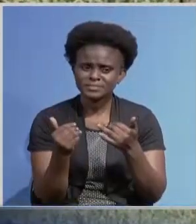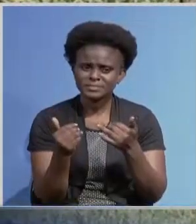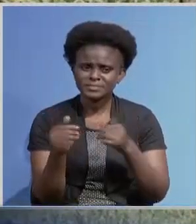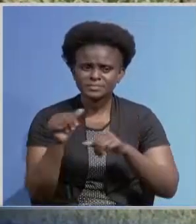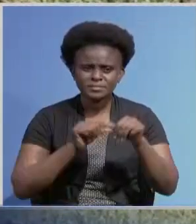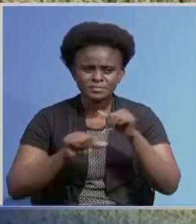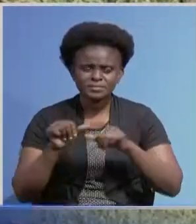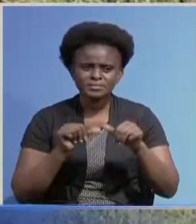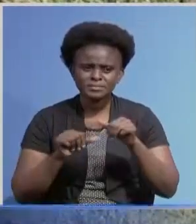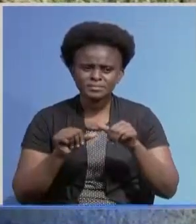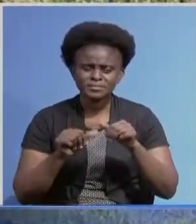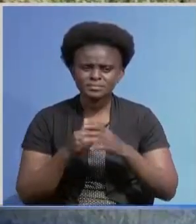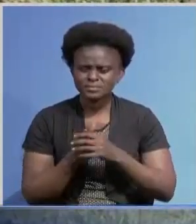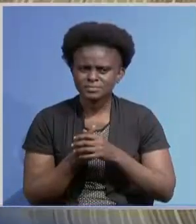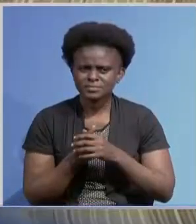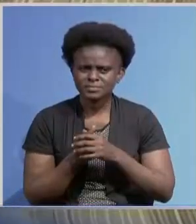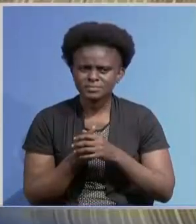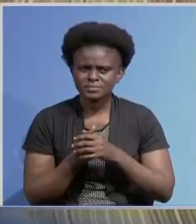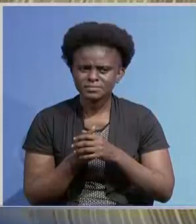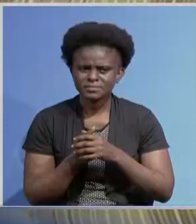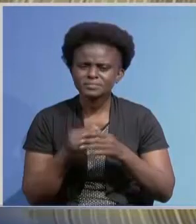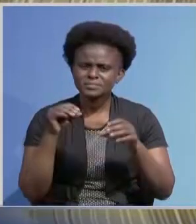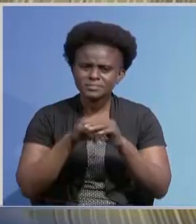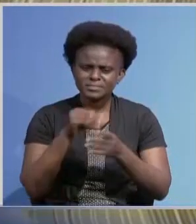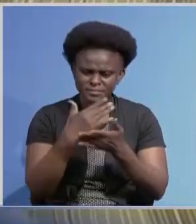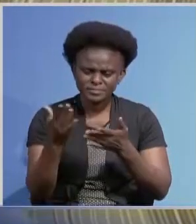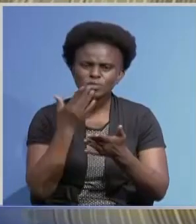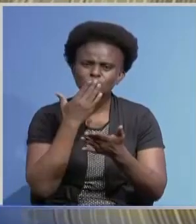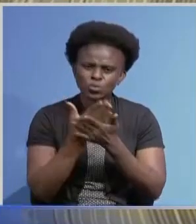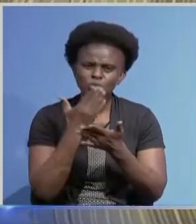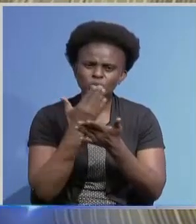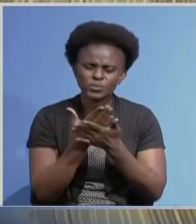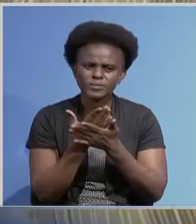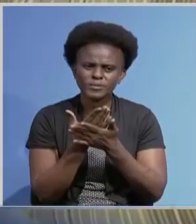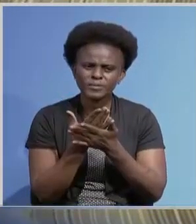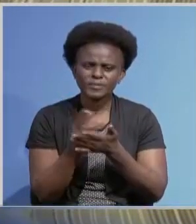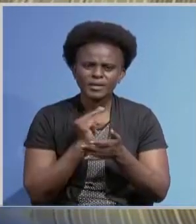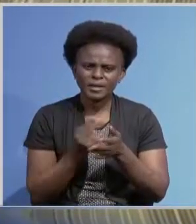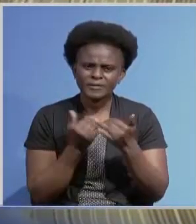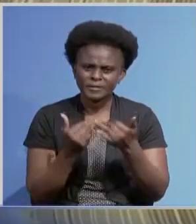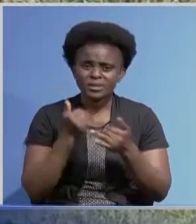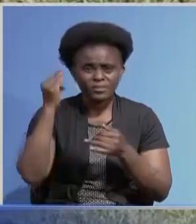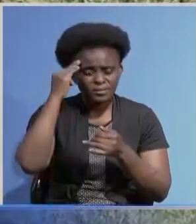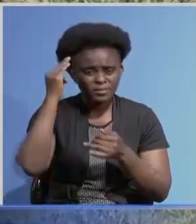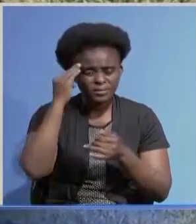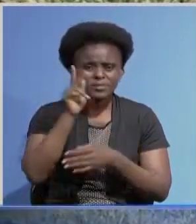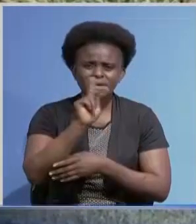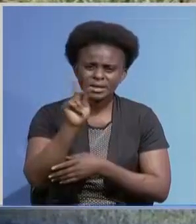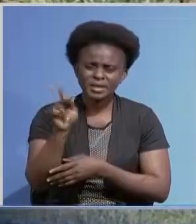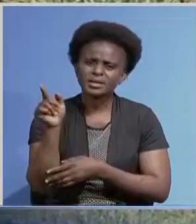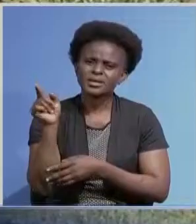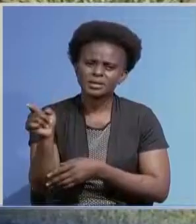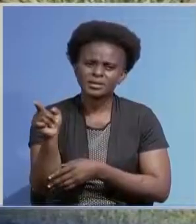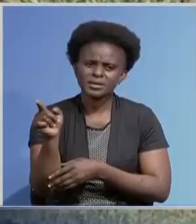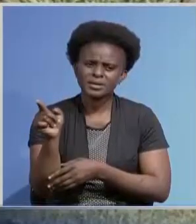days which had no treatment into something good. We also know KK as